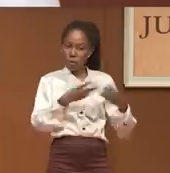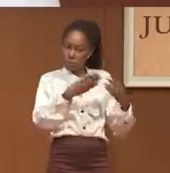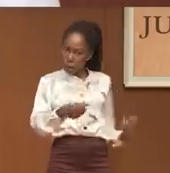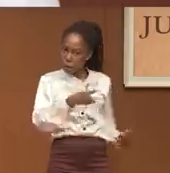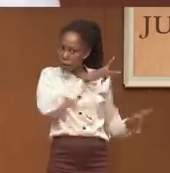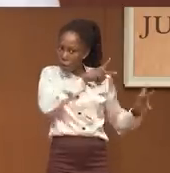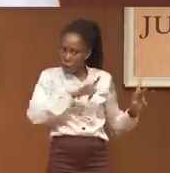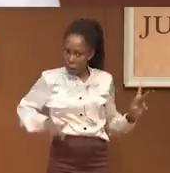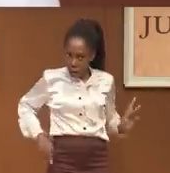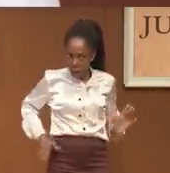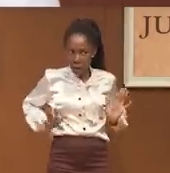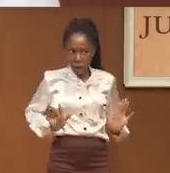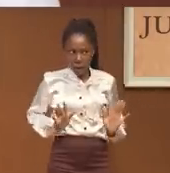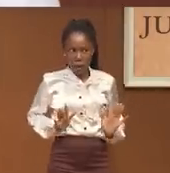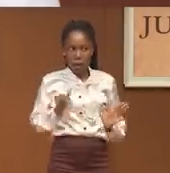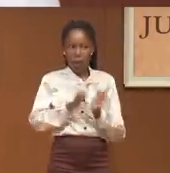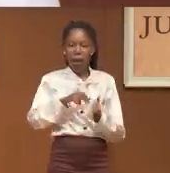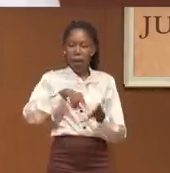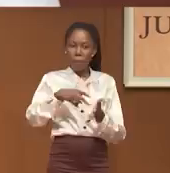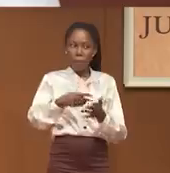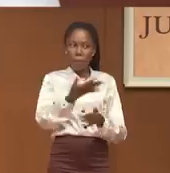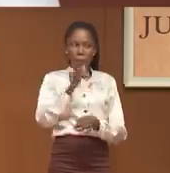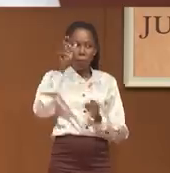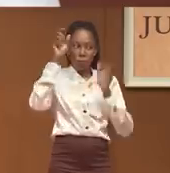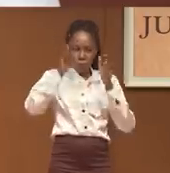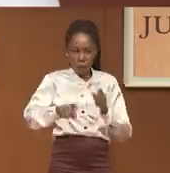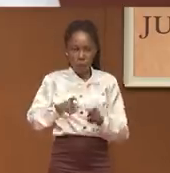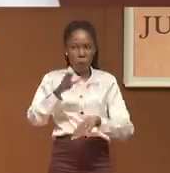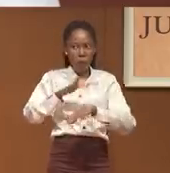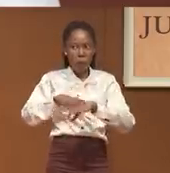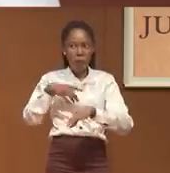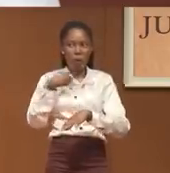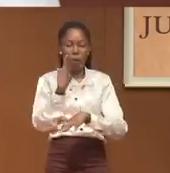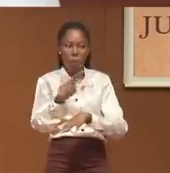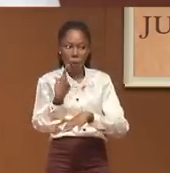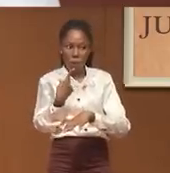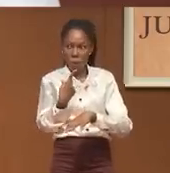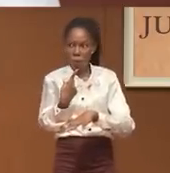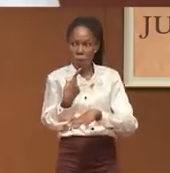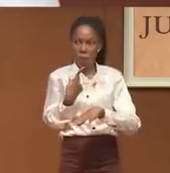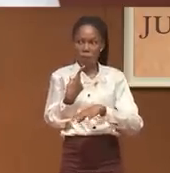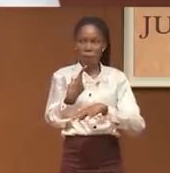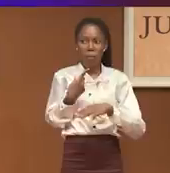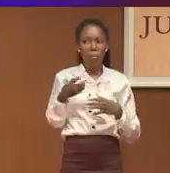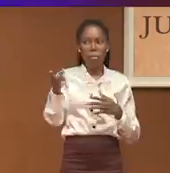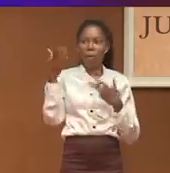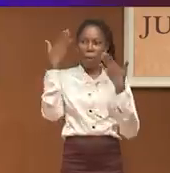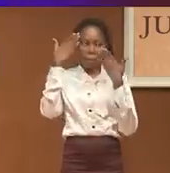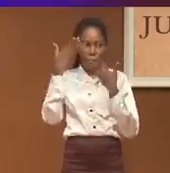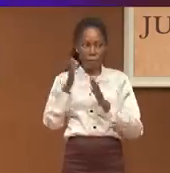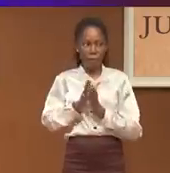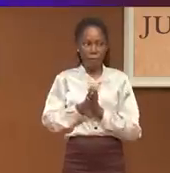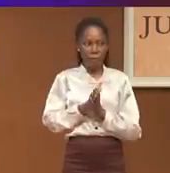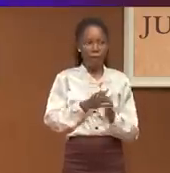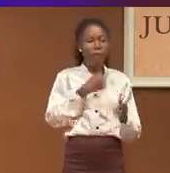is done, then they will call the chief. They said it's one chief. Do you know the man? I don't know. They